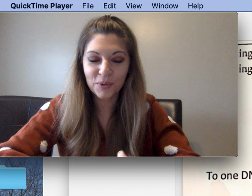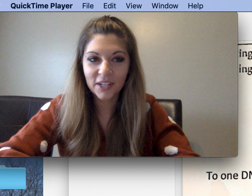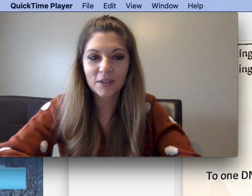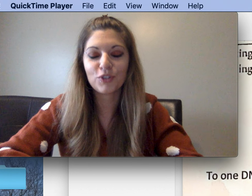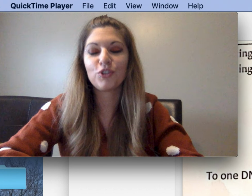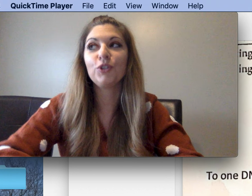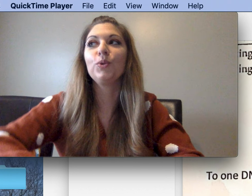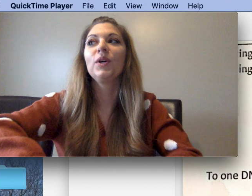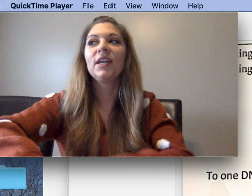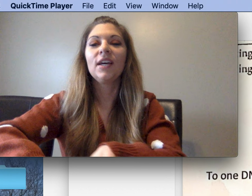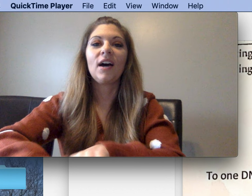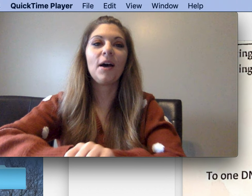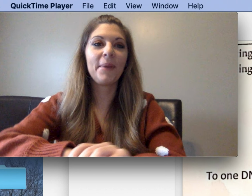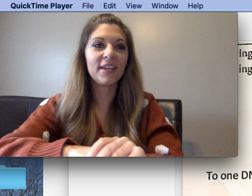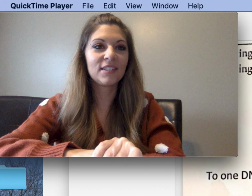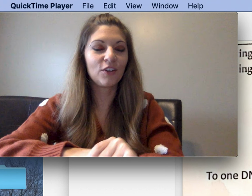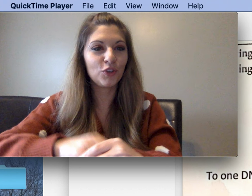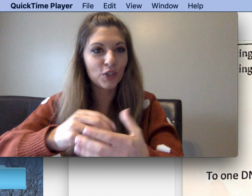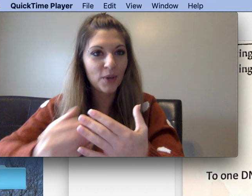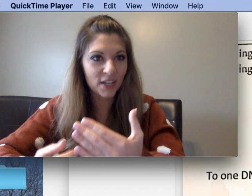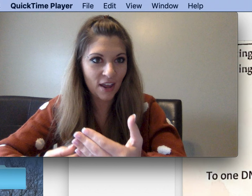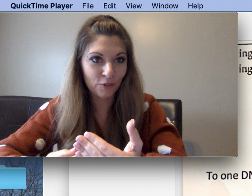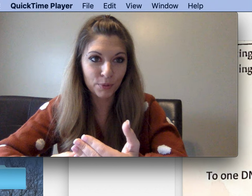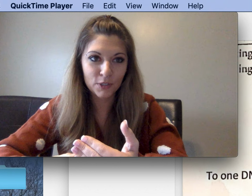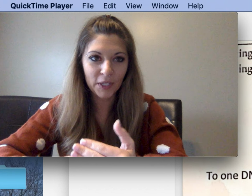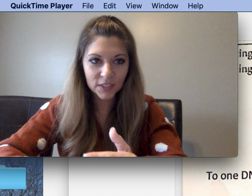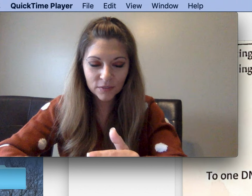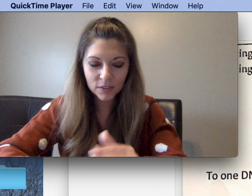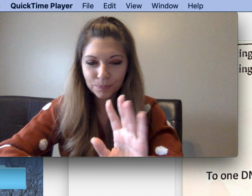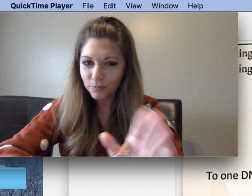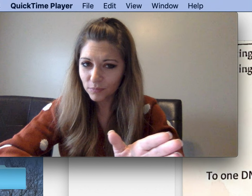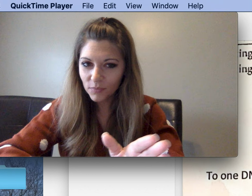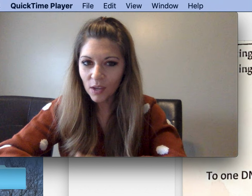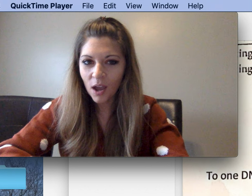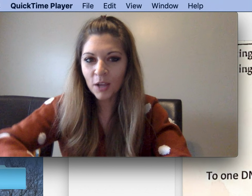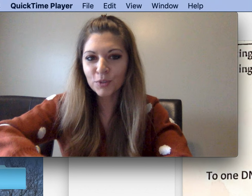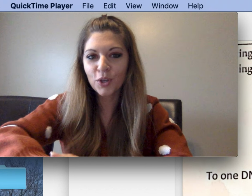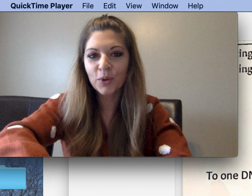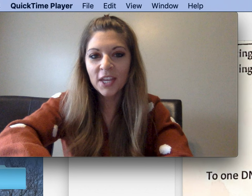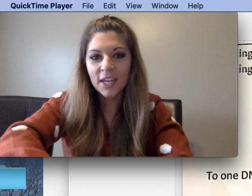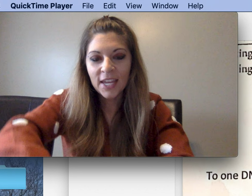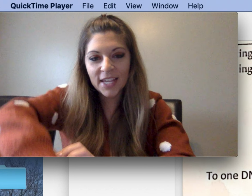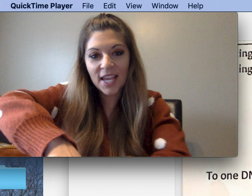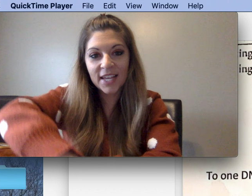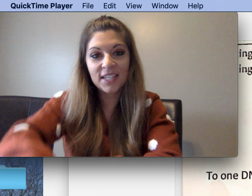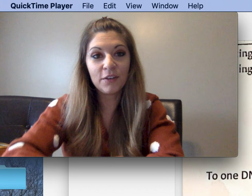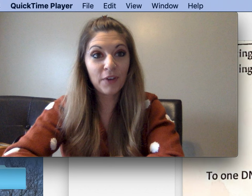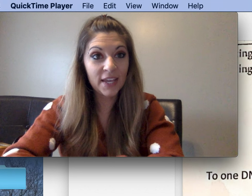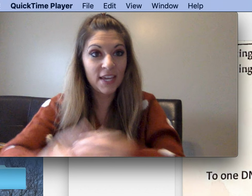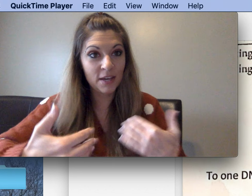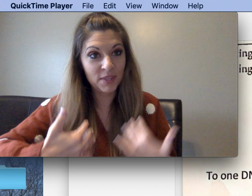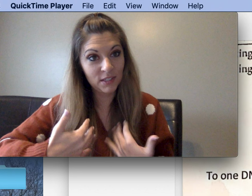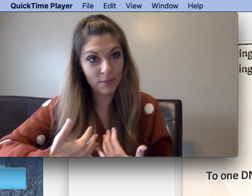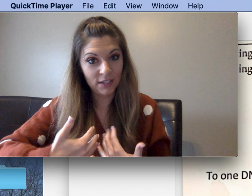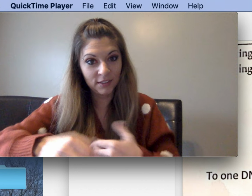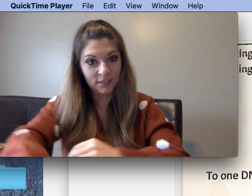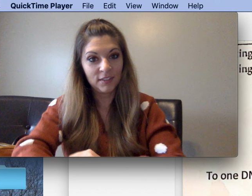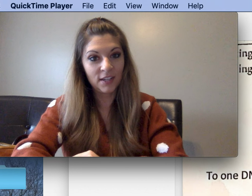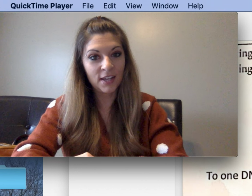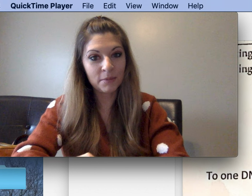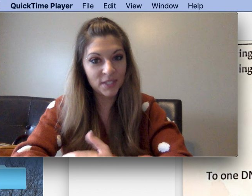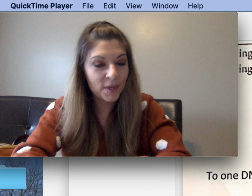cool when it comes to ASL. You can go in and out of perspectives. So it's as if I am this